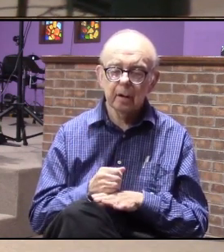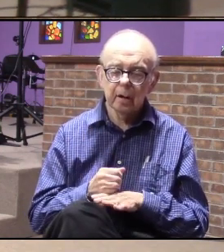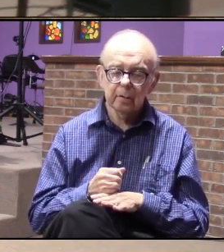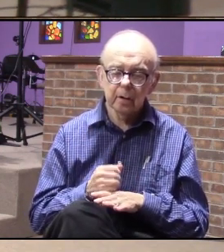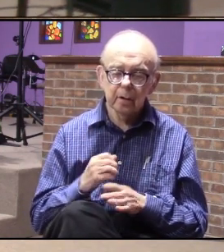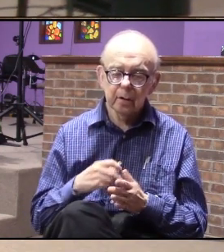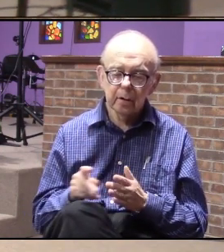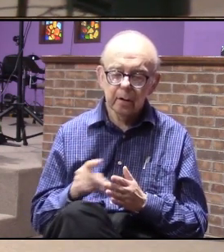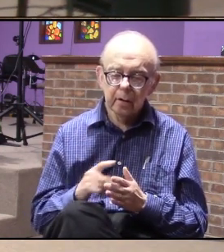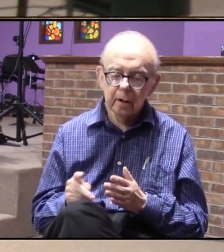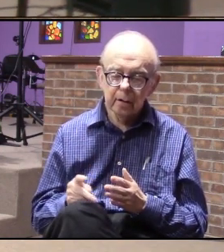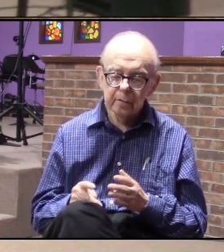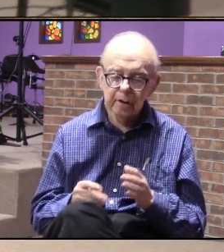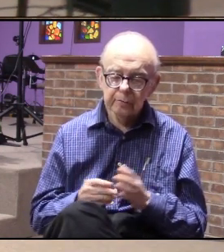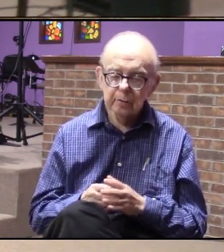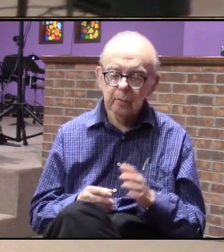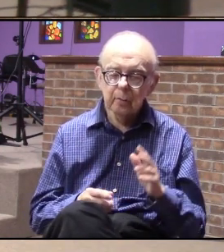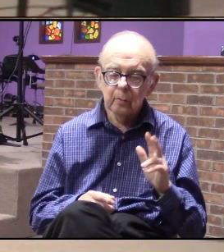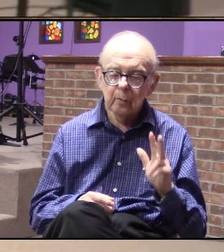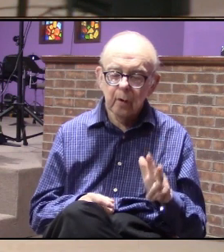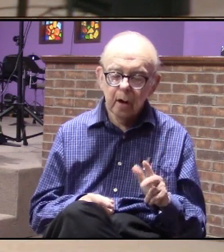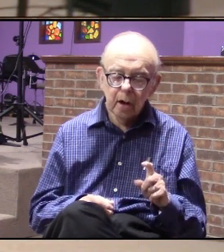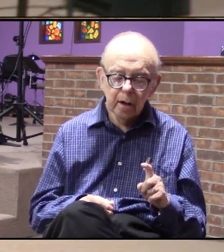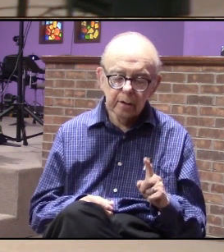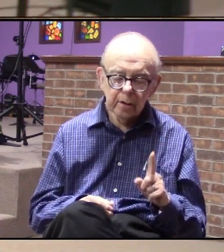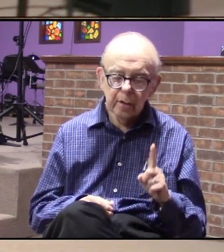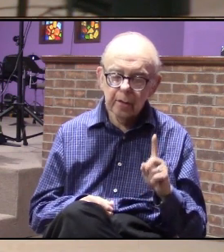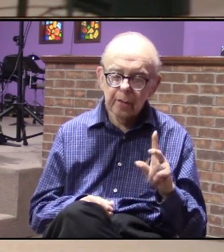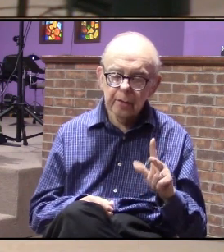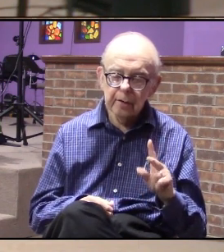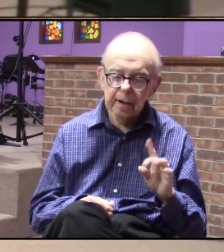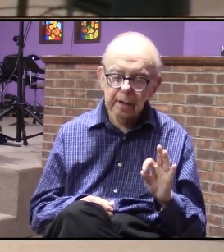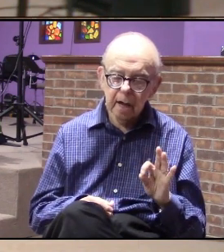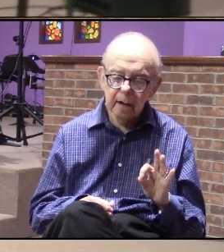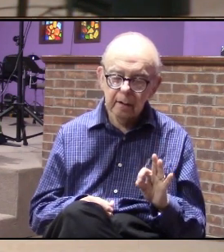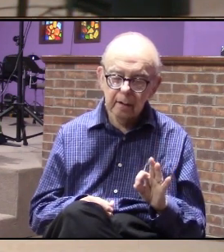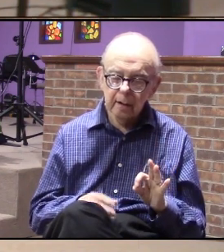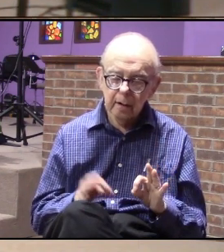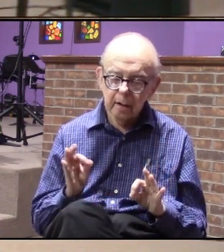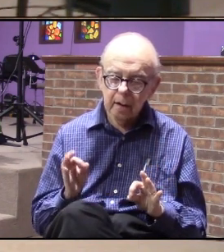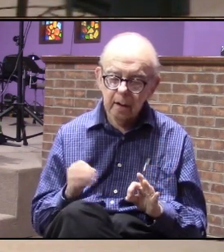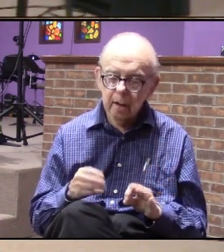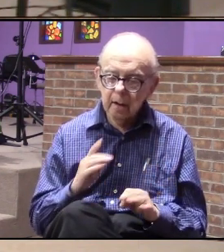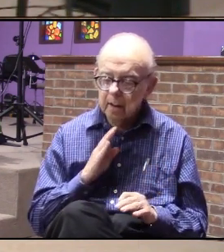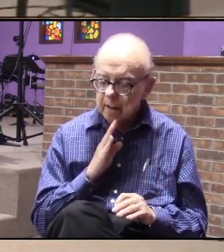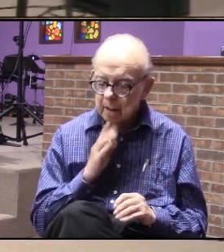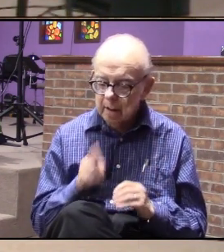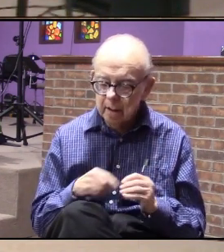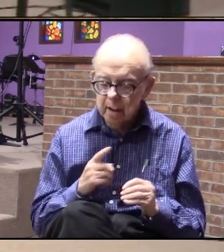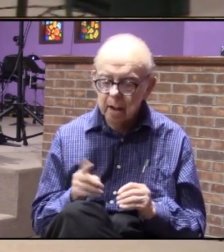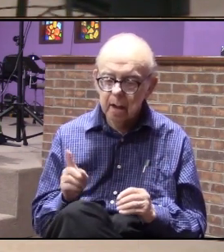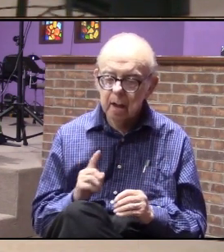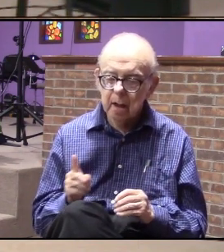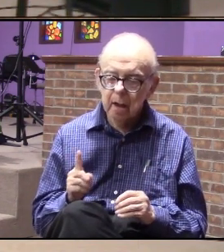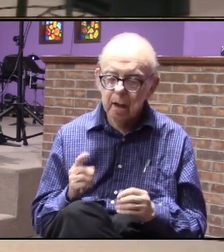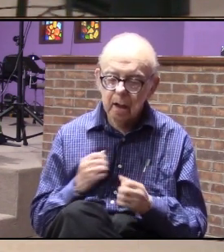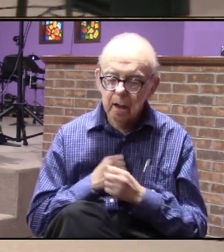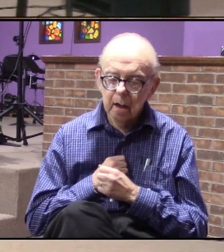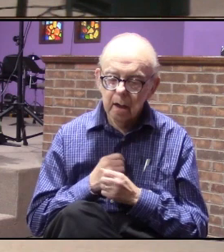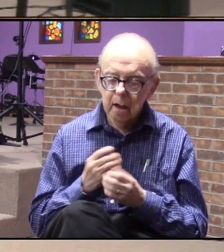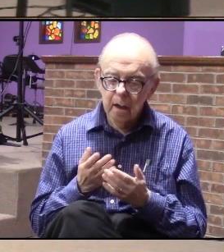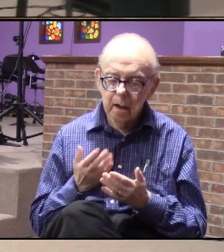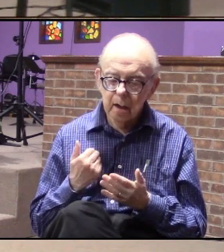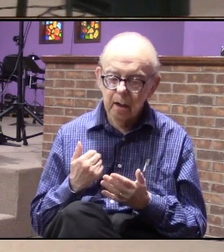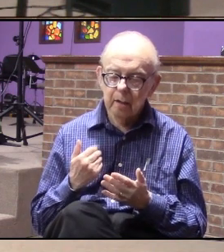Psalms chapter 139, you'll find that this is where God is talking about where I loved you even